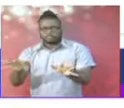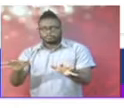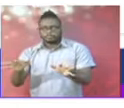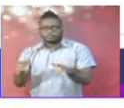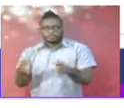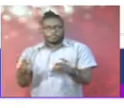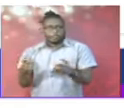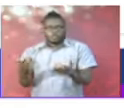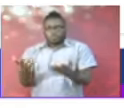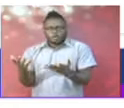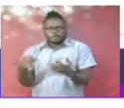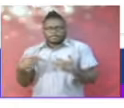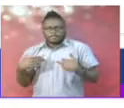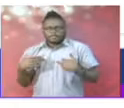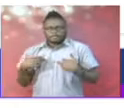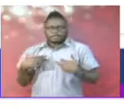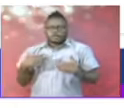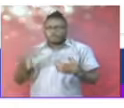not, why so?